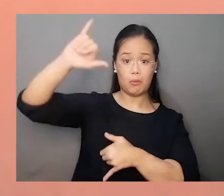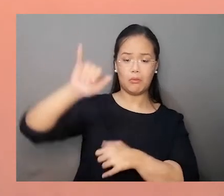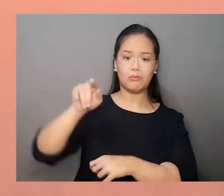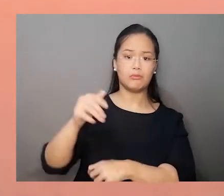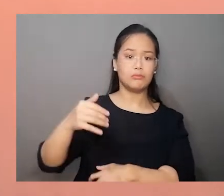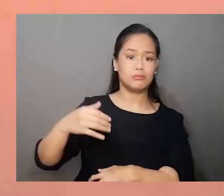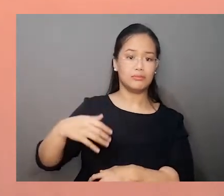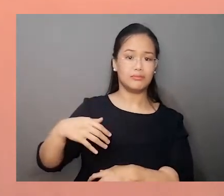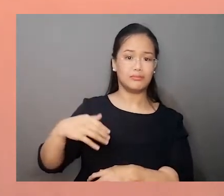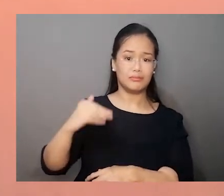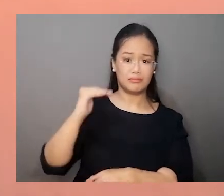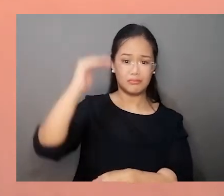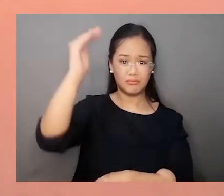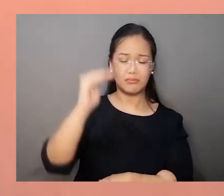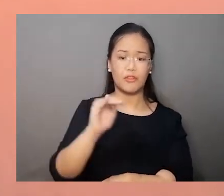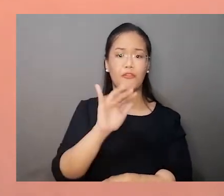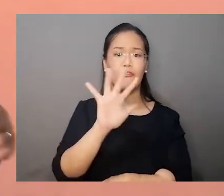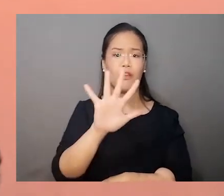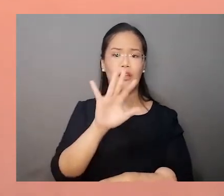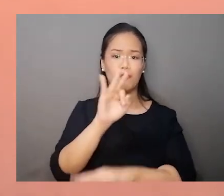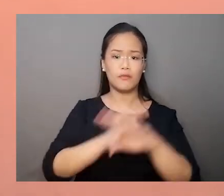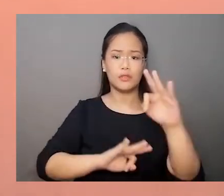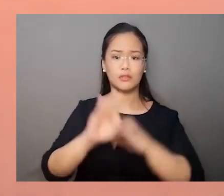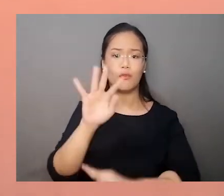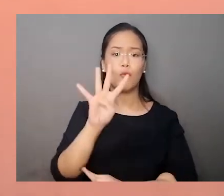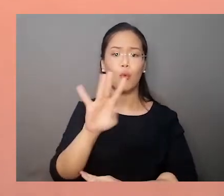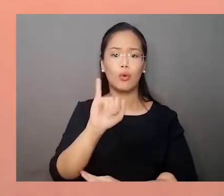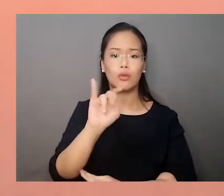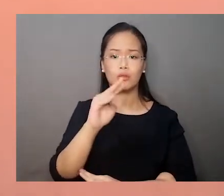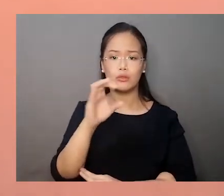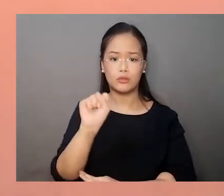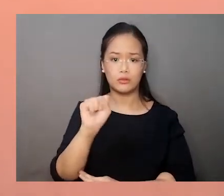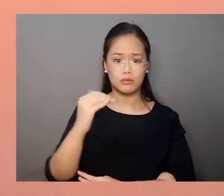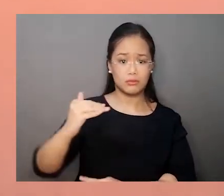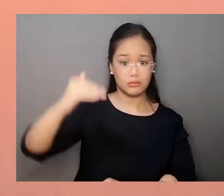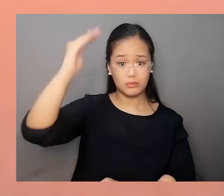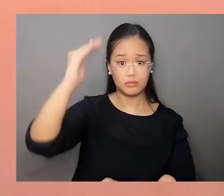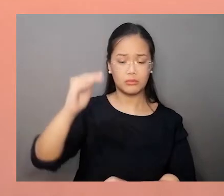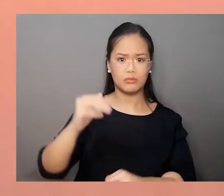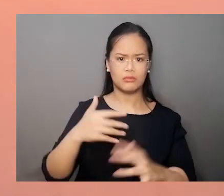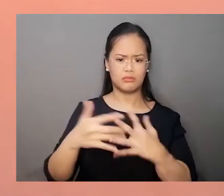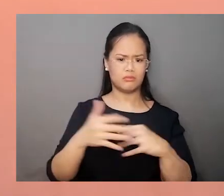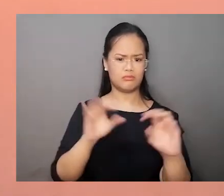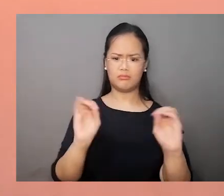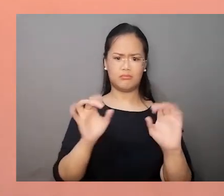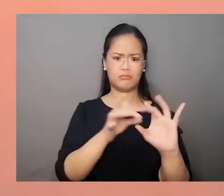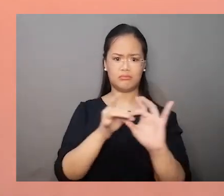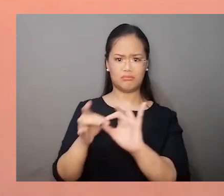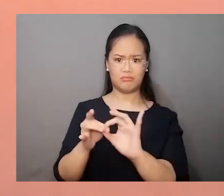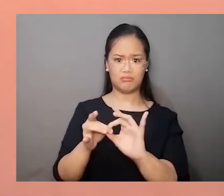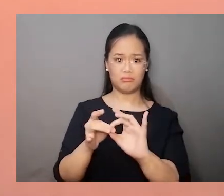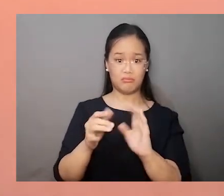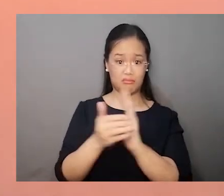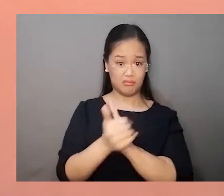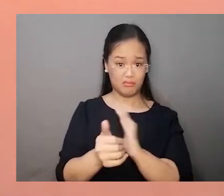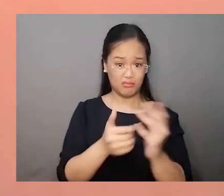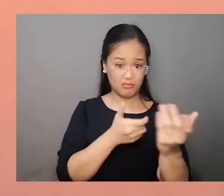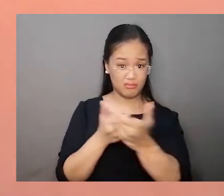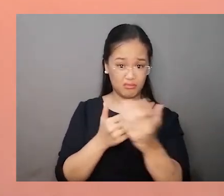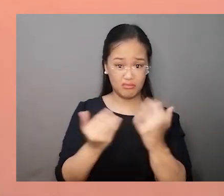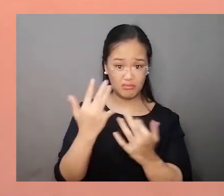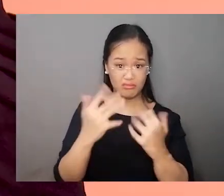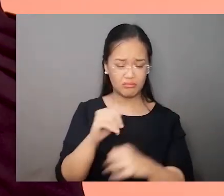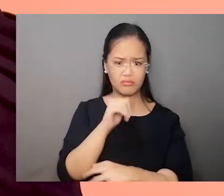even though this has nothing to do with a firefighter's ability to do the job. This would be indirect discrimination